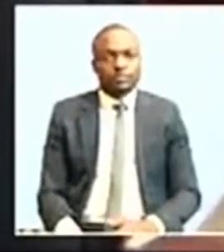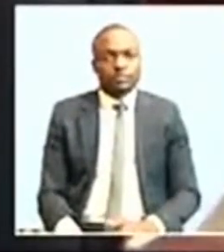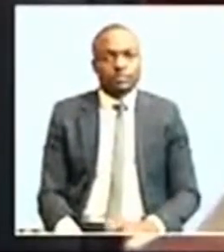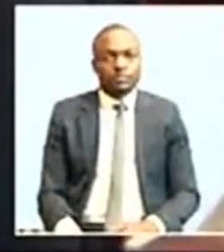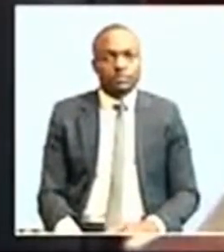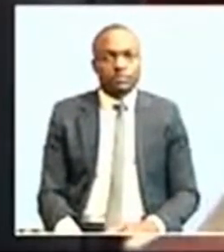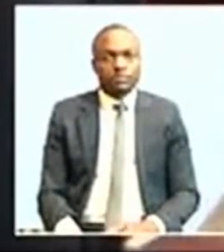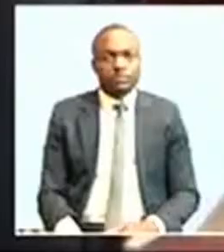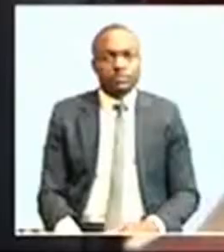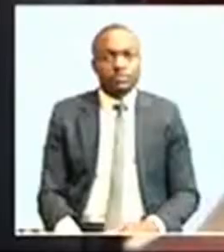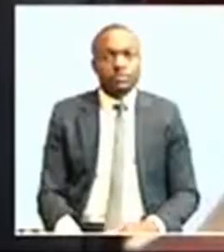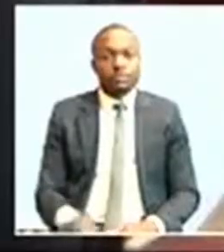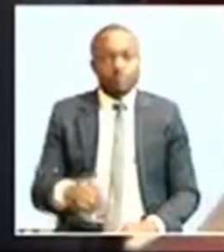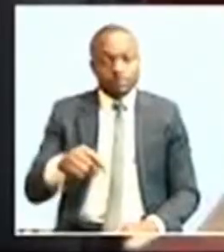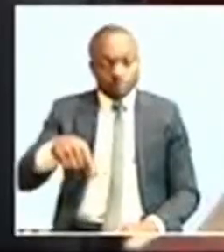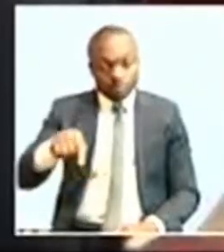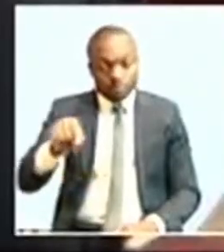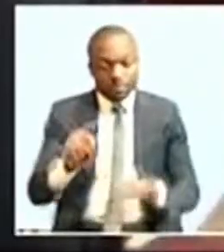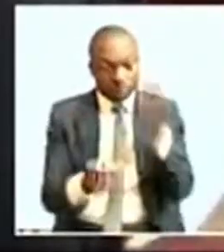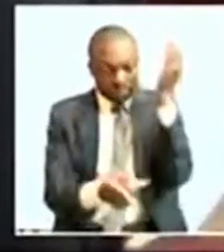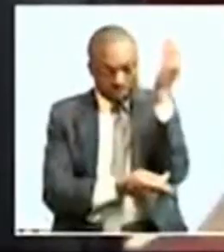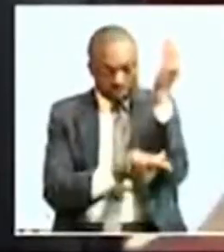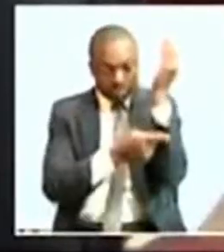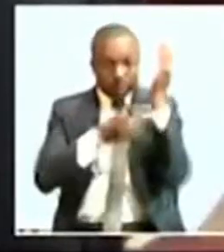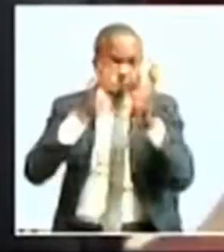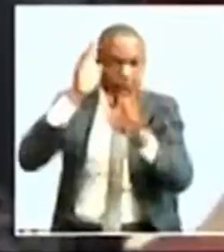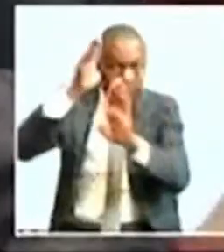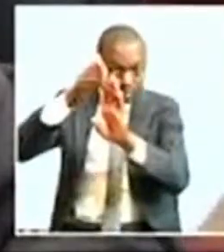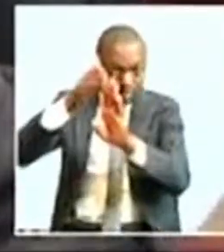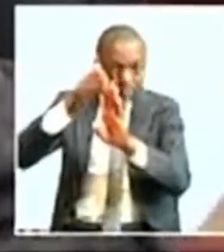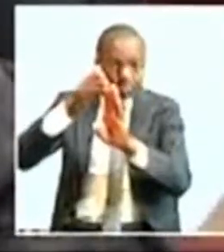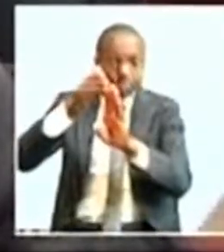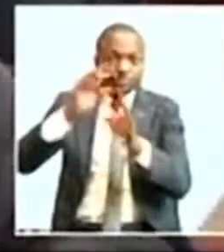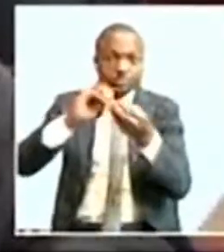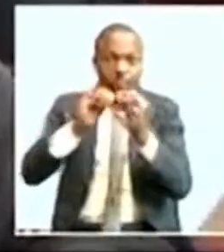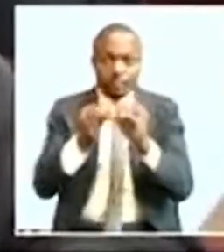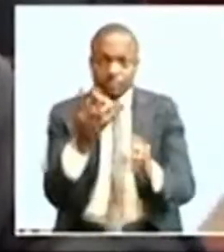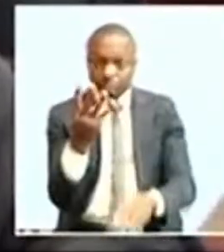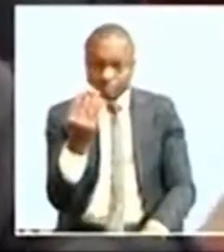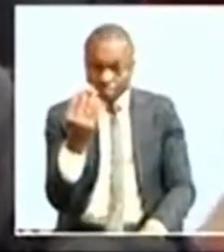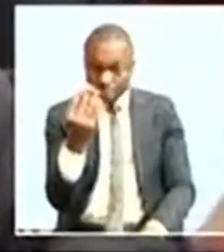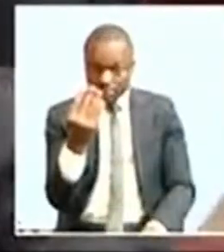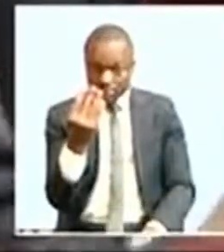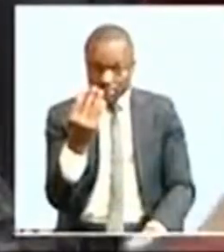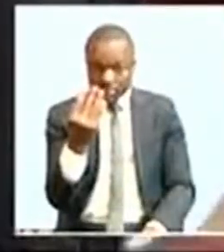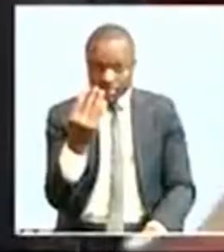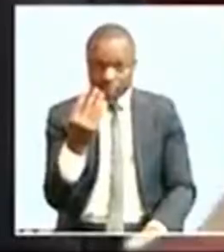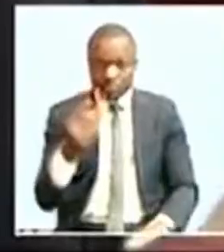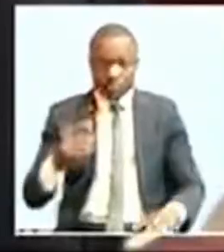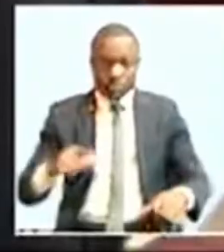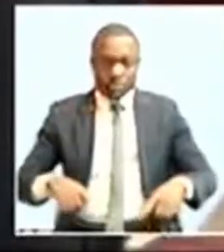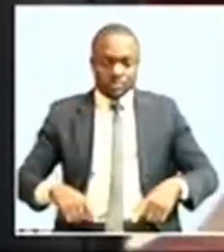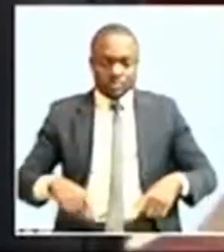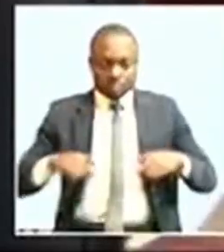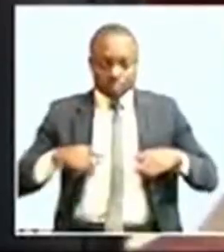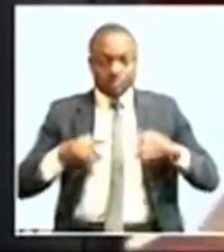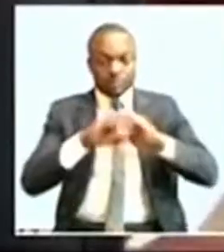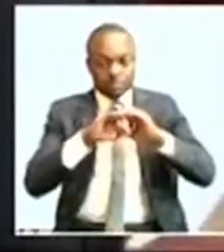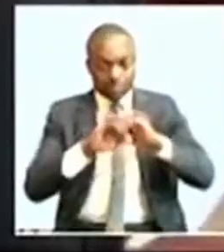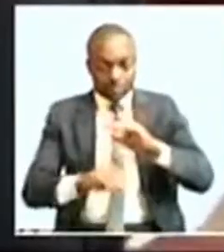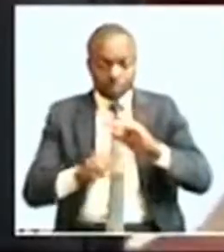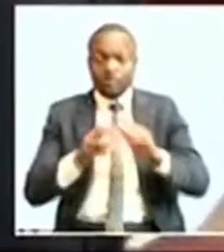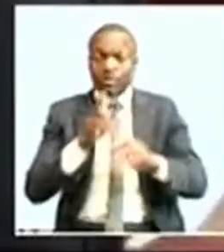in relation to the Sustainable Development Goal of Goal number 14, which is life below water, of which